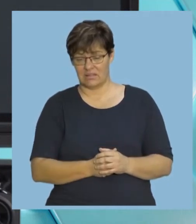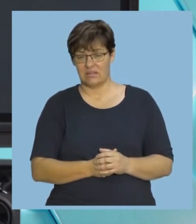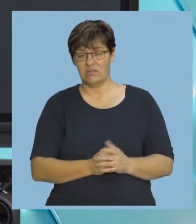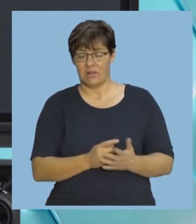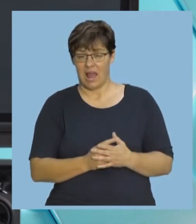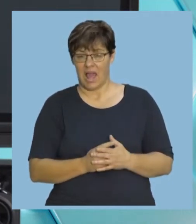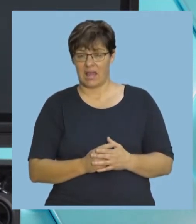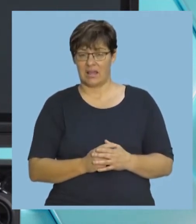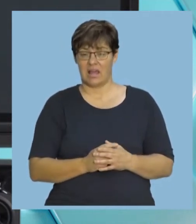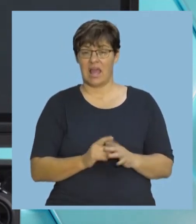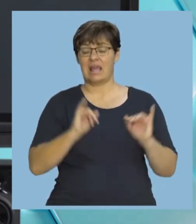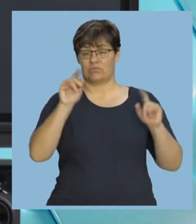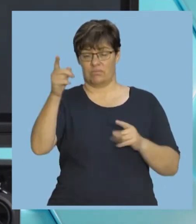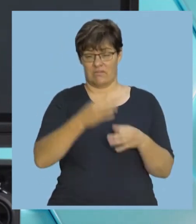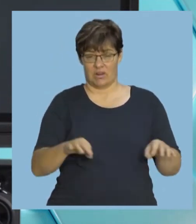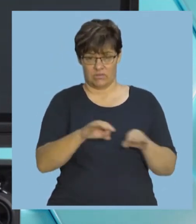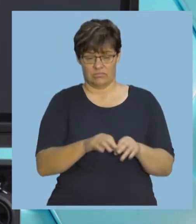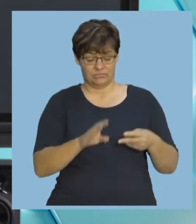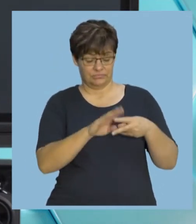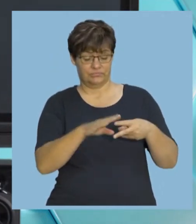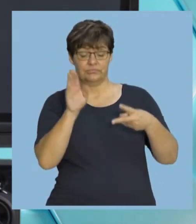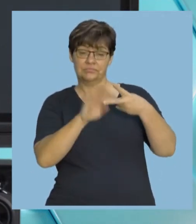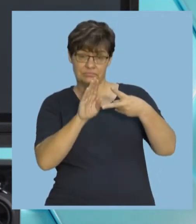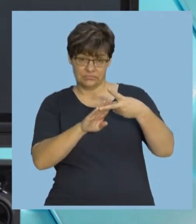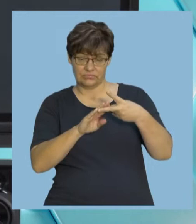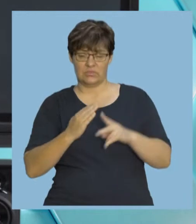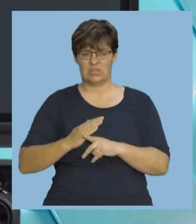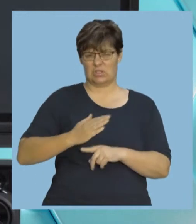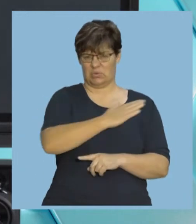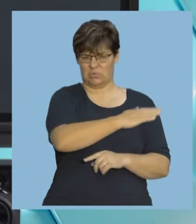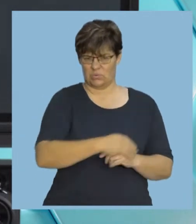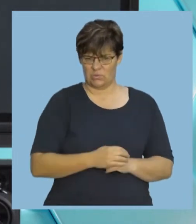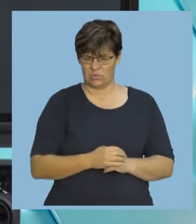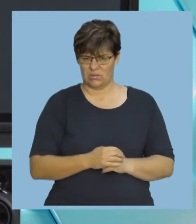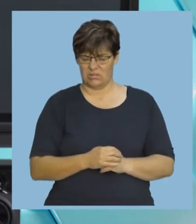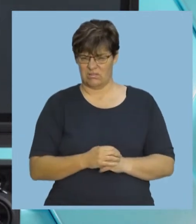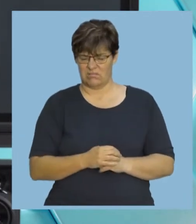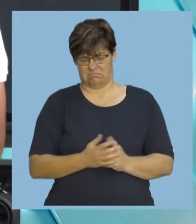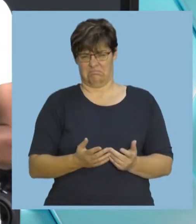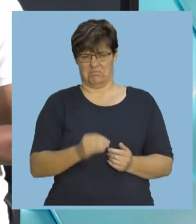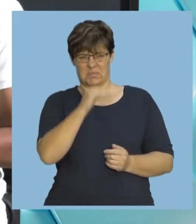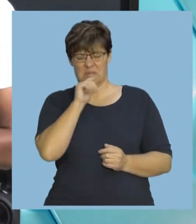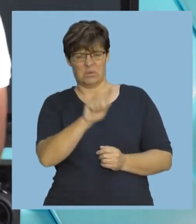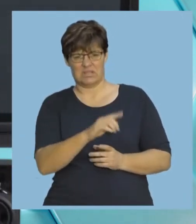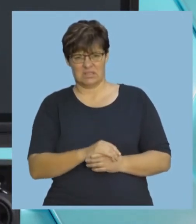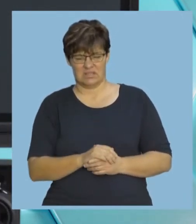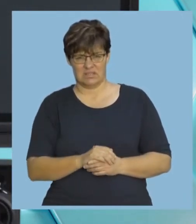your extreme value. Now let's look at skewed. What is skewed?